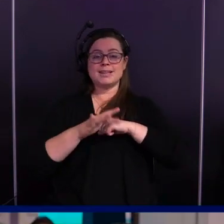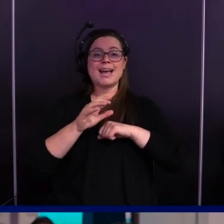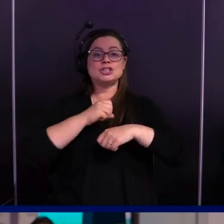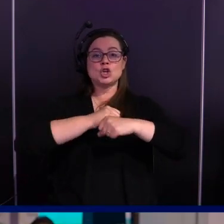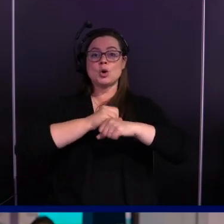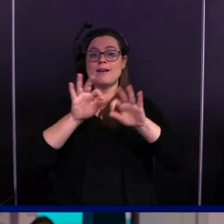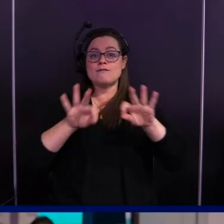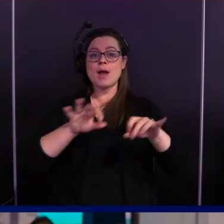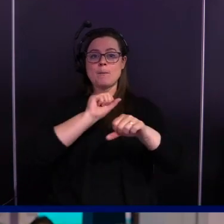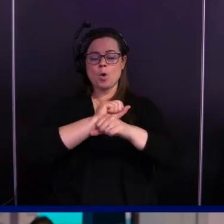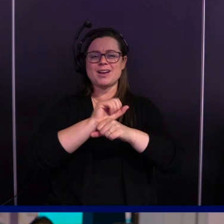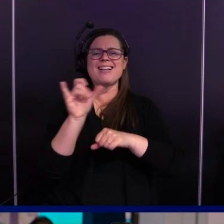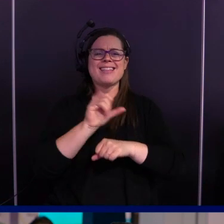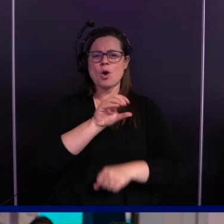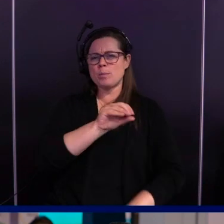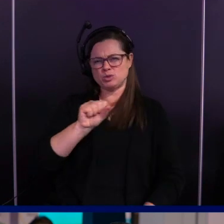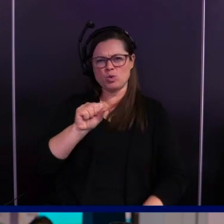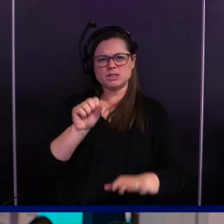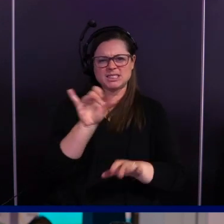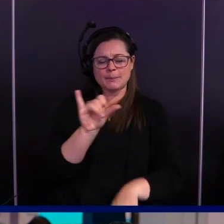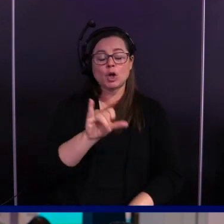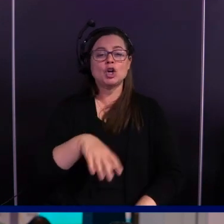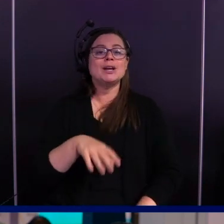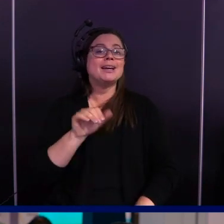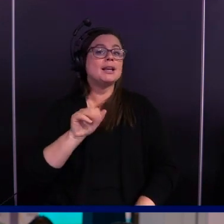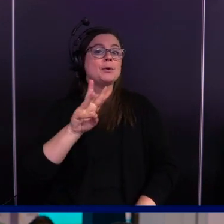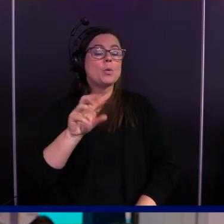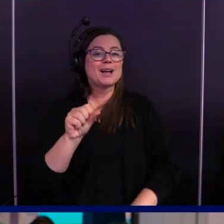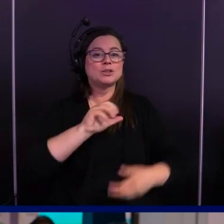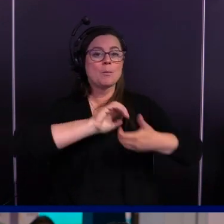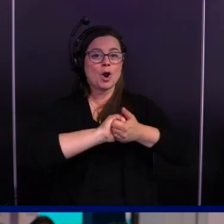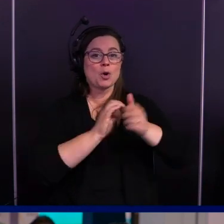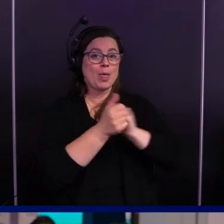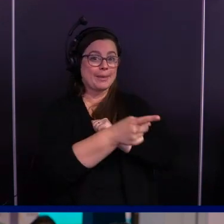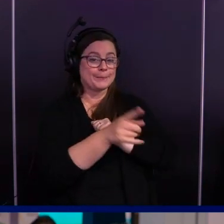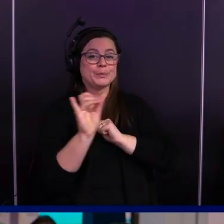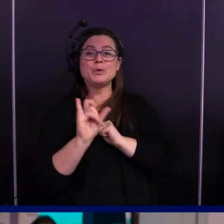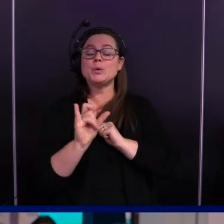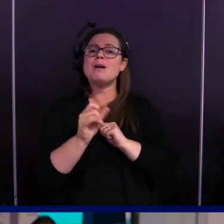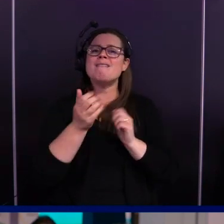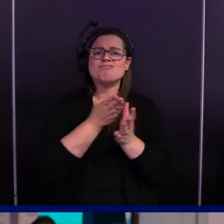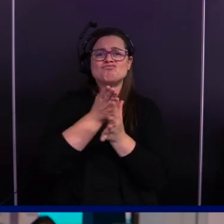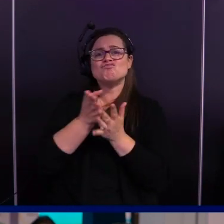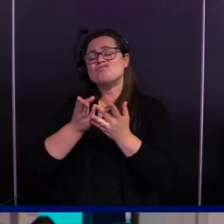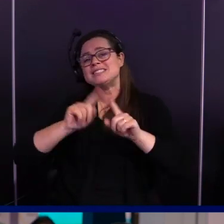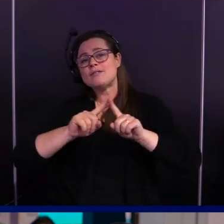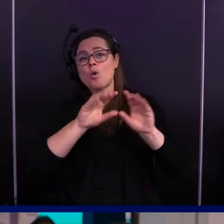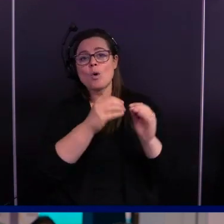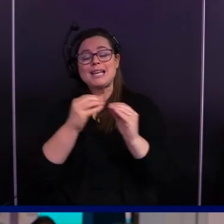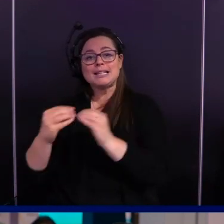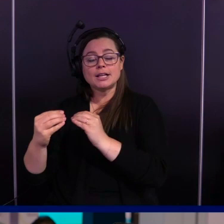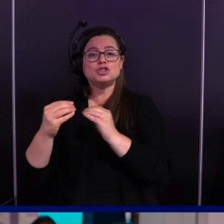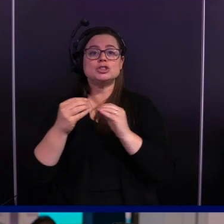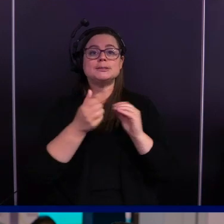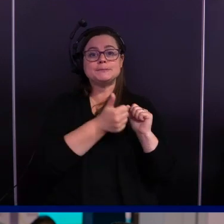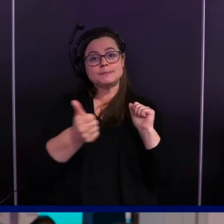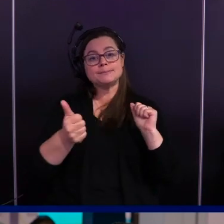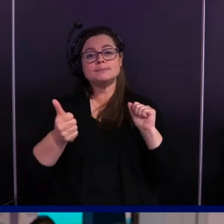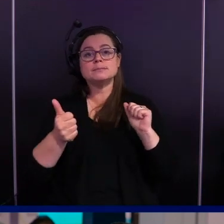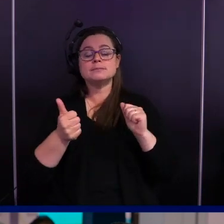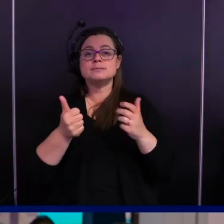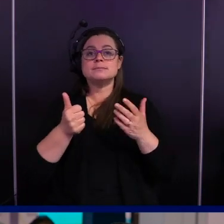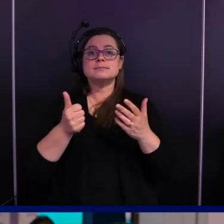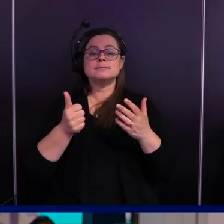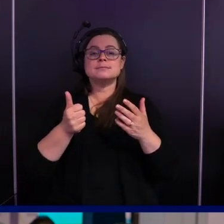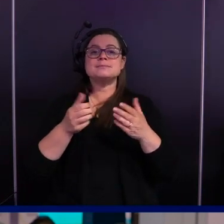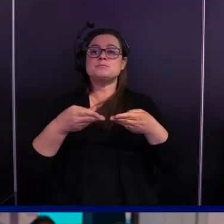which it's like an open source. AWS is also a partner there, and there are many other organizations who are making it as an